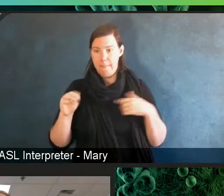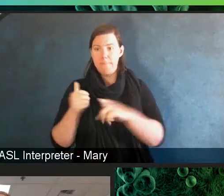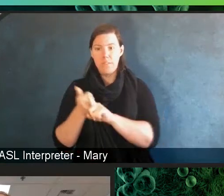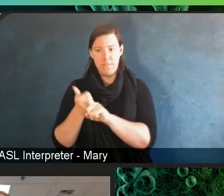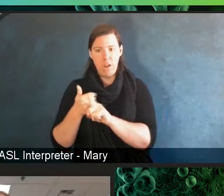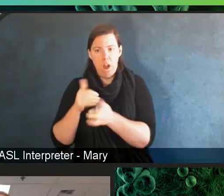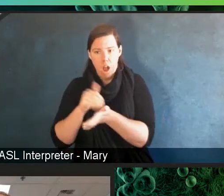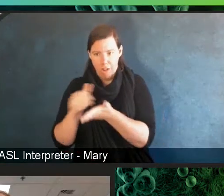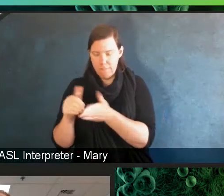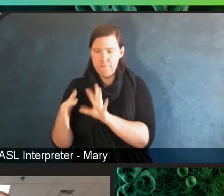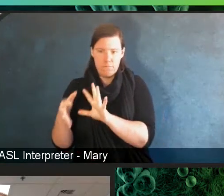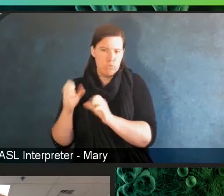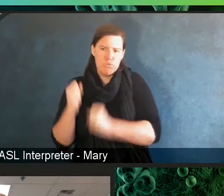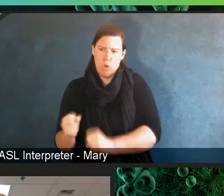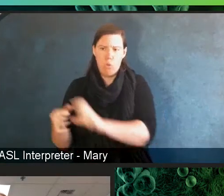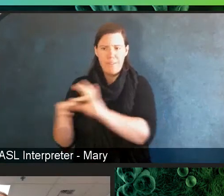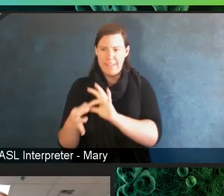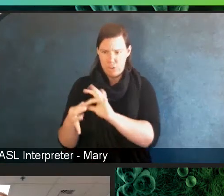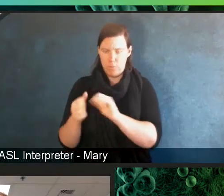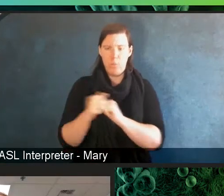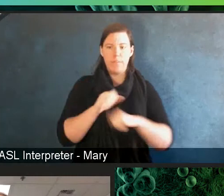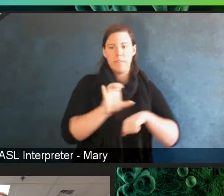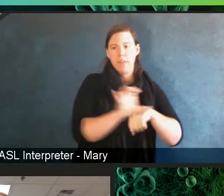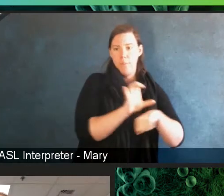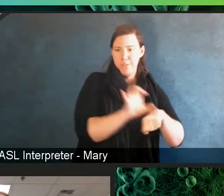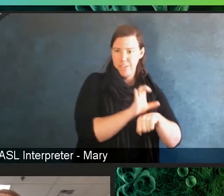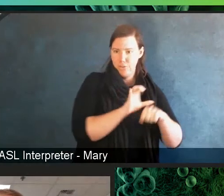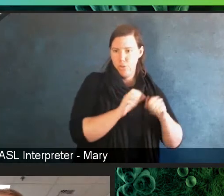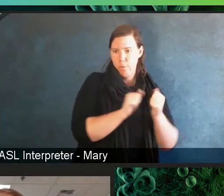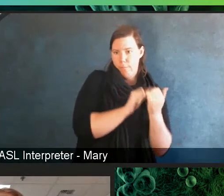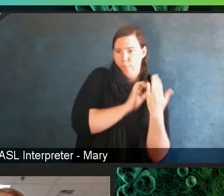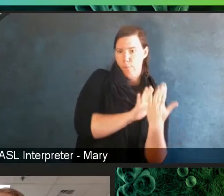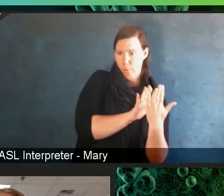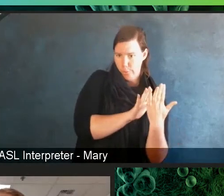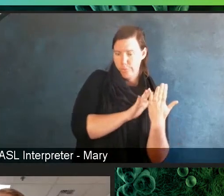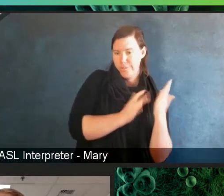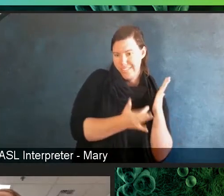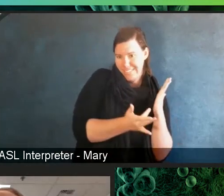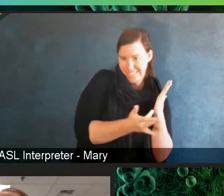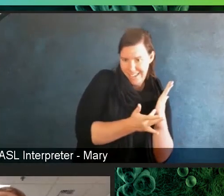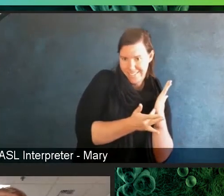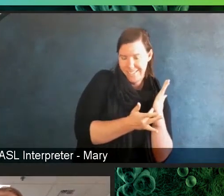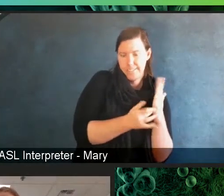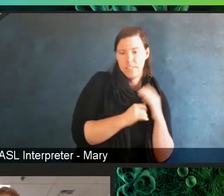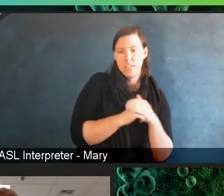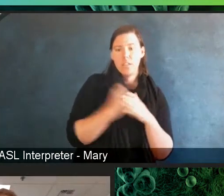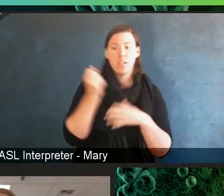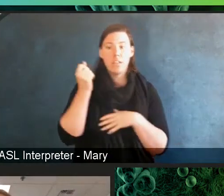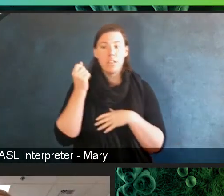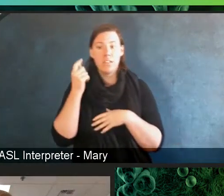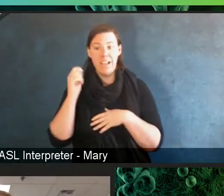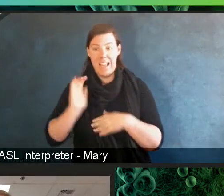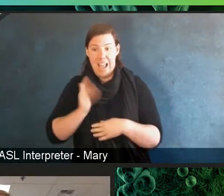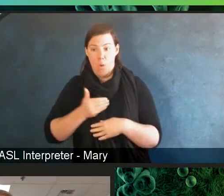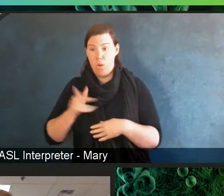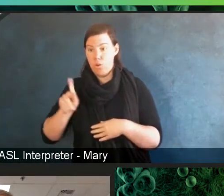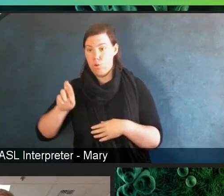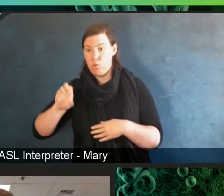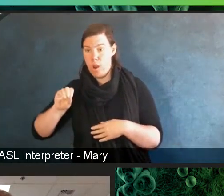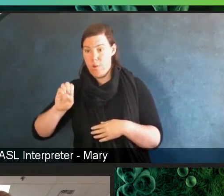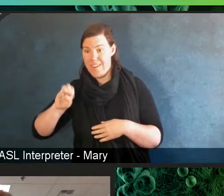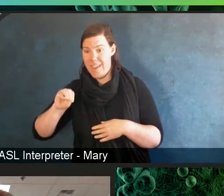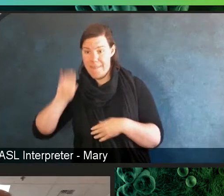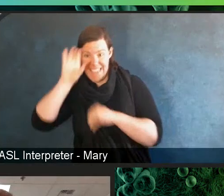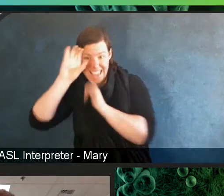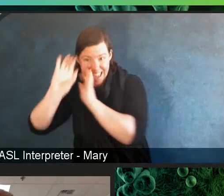we get using CryoEM are actually kind of, they're not that easy to interpret. So we have to draw on a